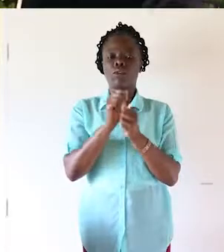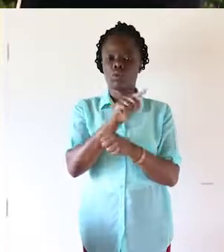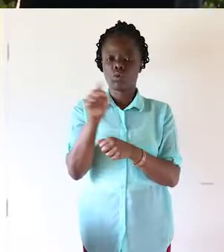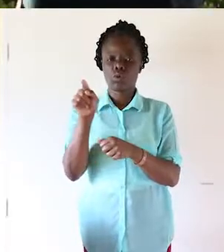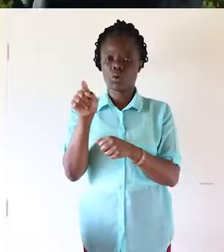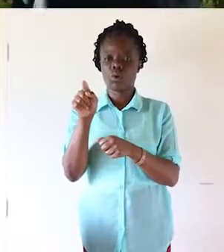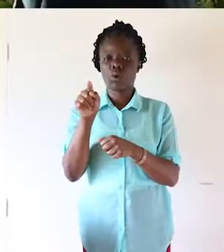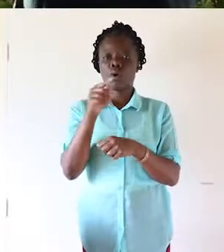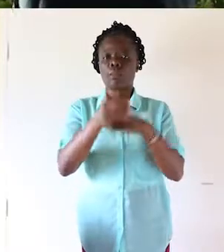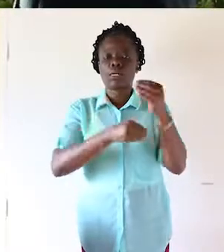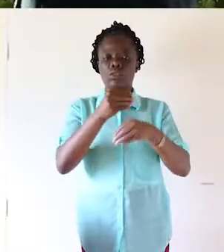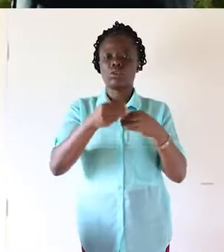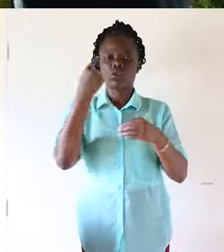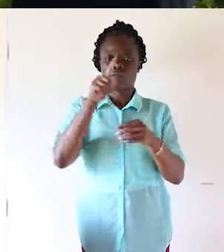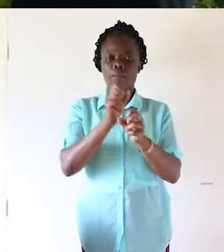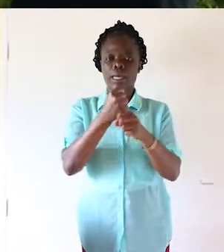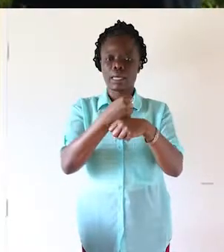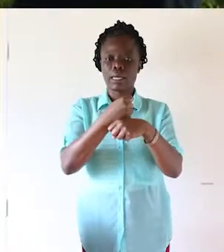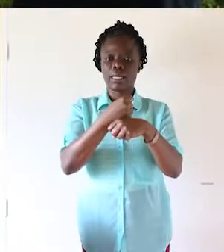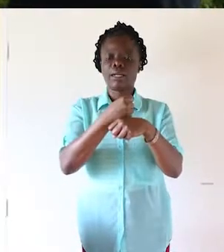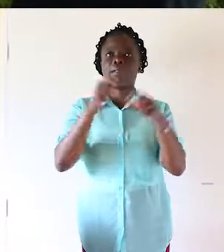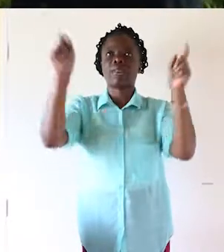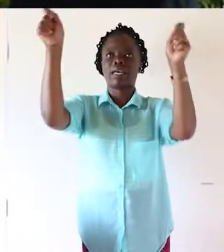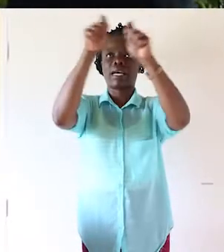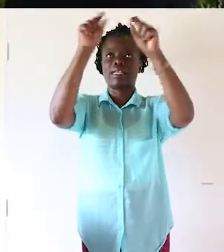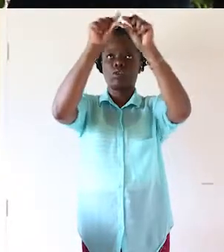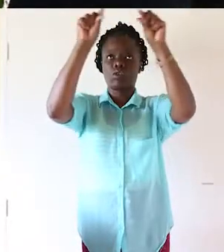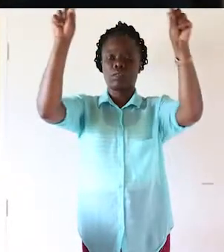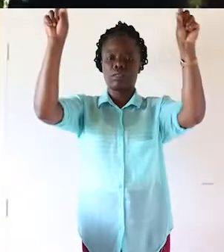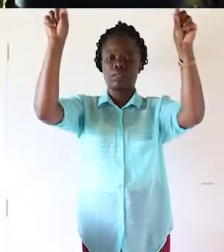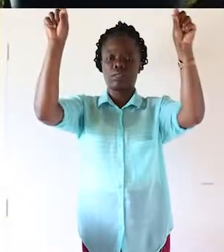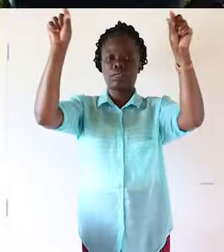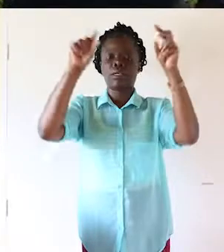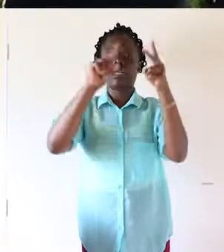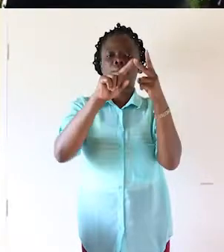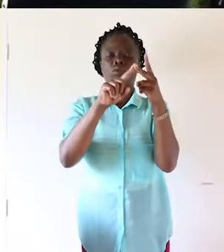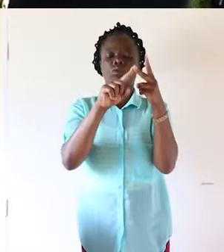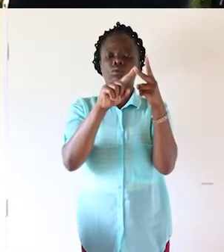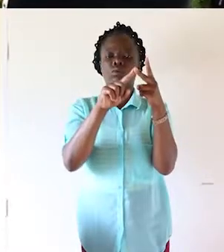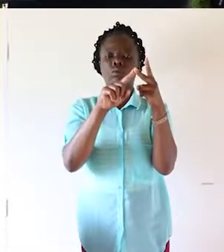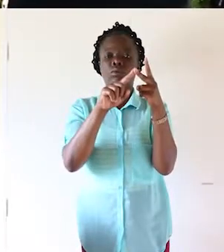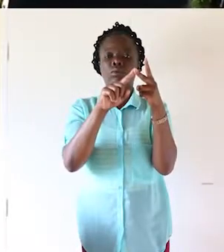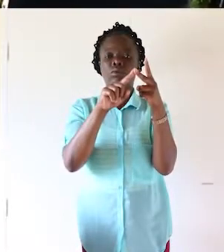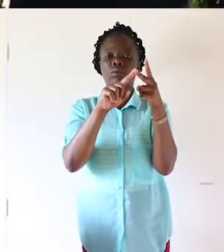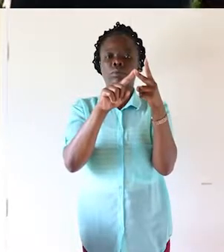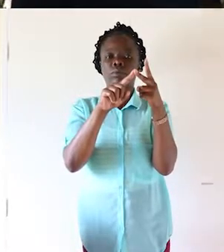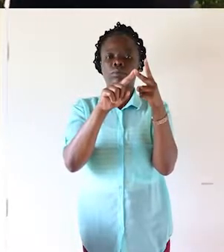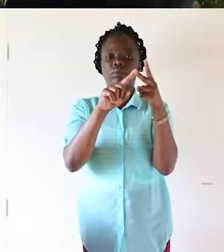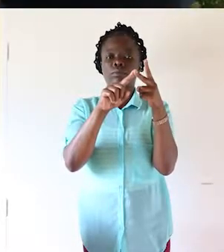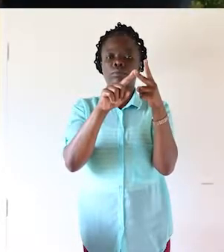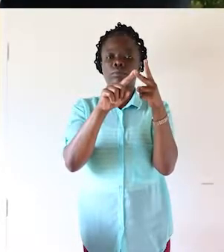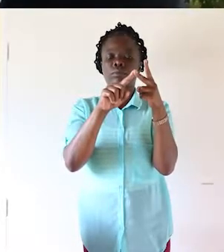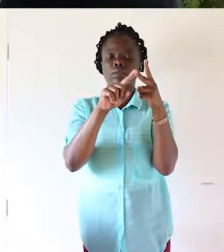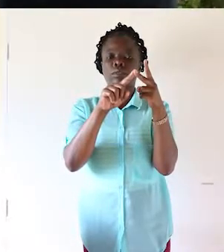for making the curtain rod. This one is the tube. Then number 2, put it